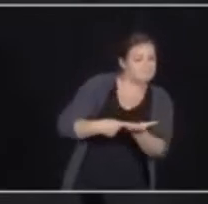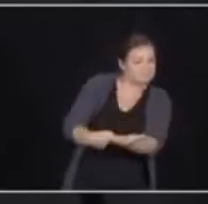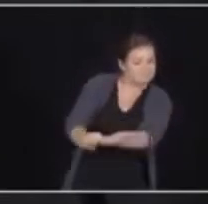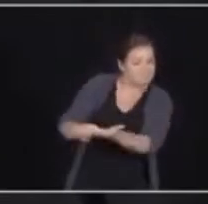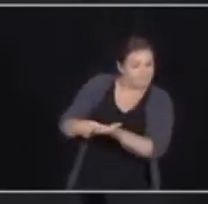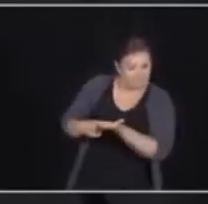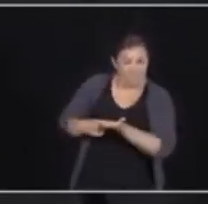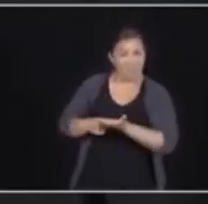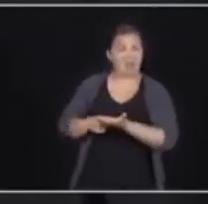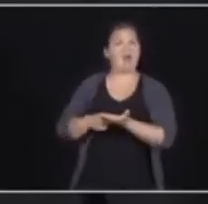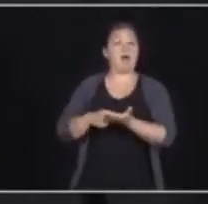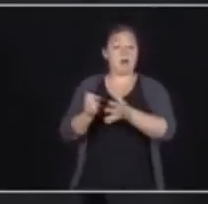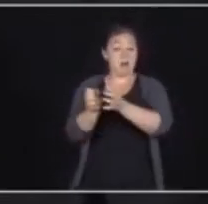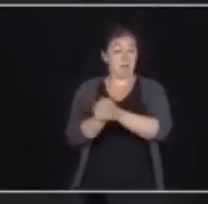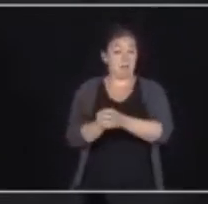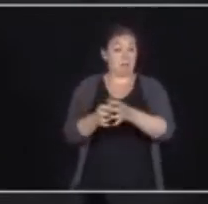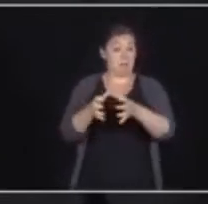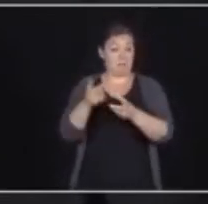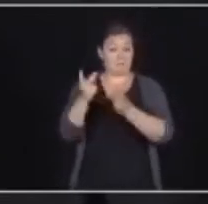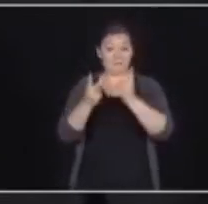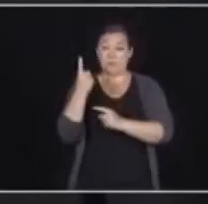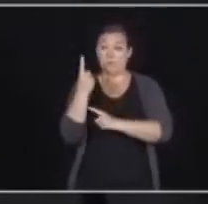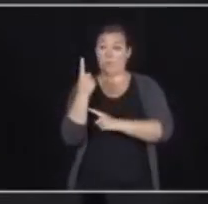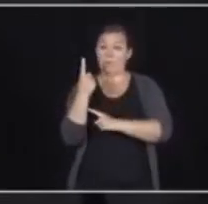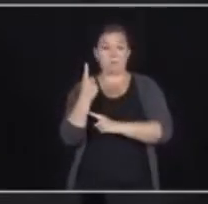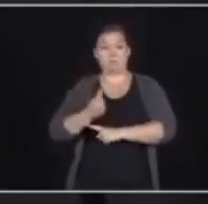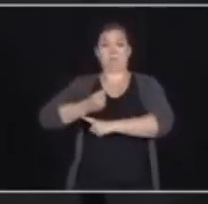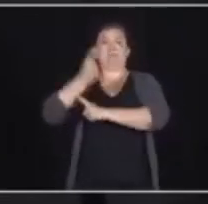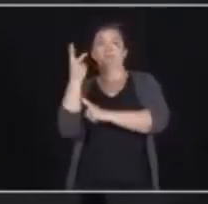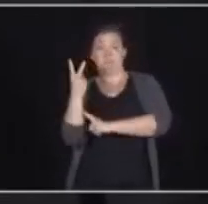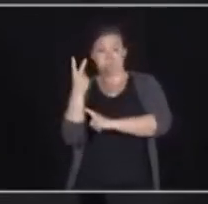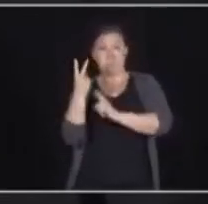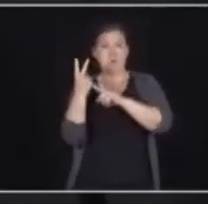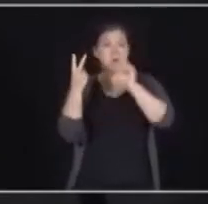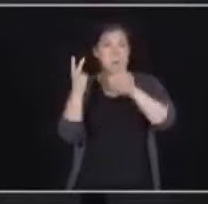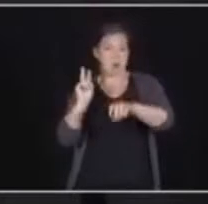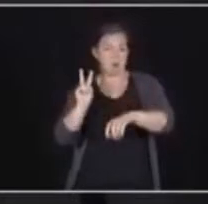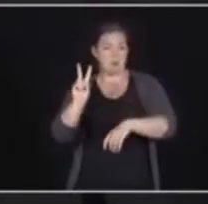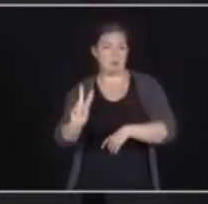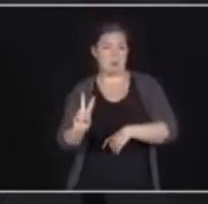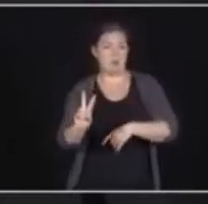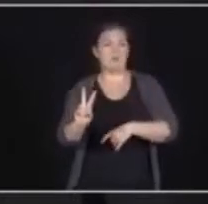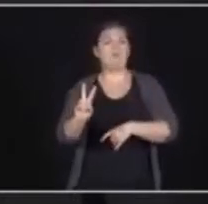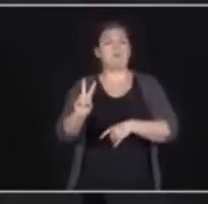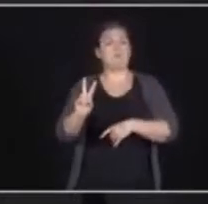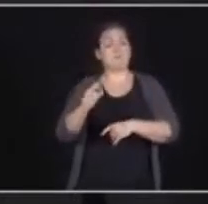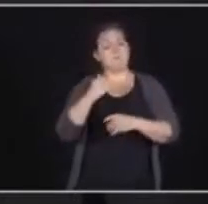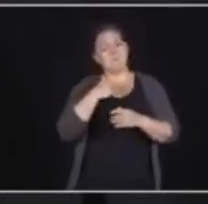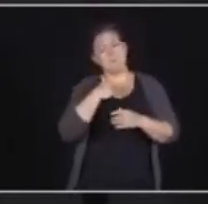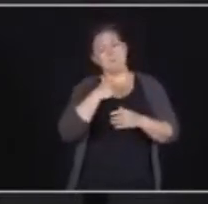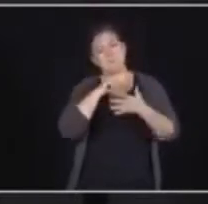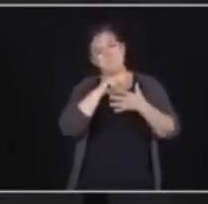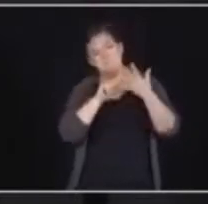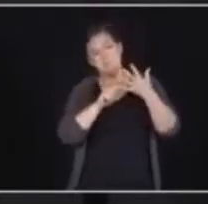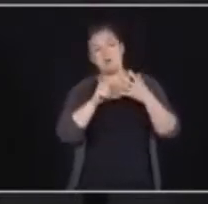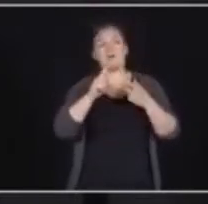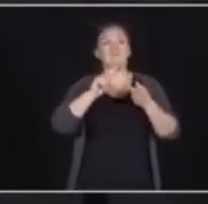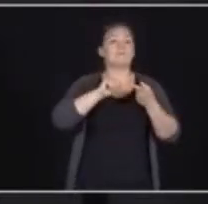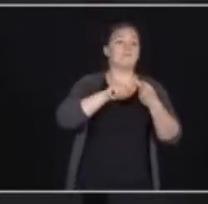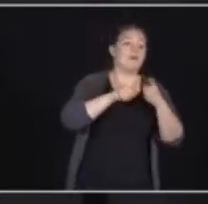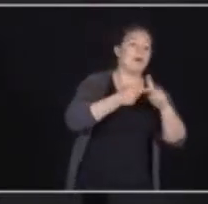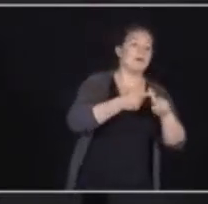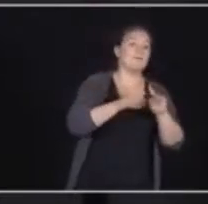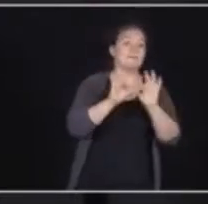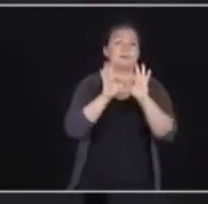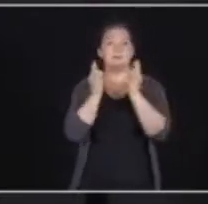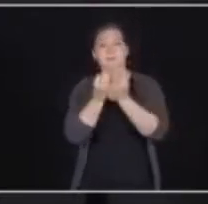essential visitors, essential caregivers plans. We recognize the importance that friends and family members have in the well-being